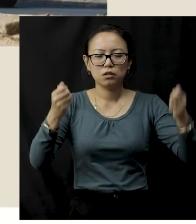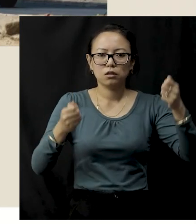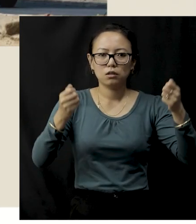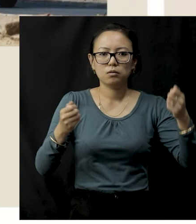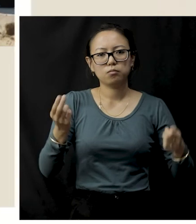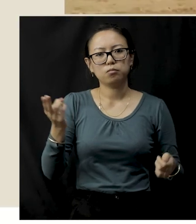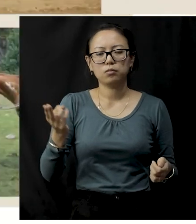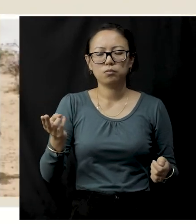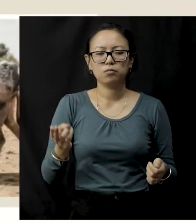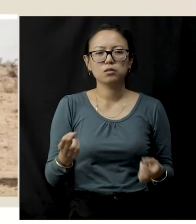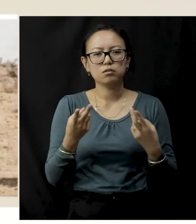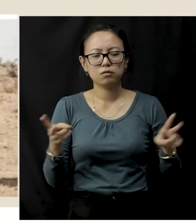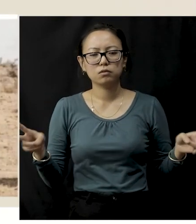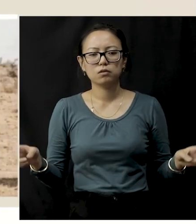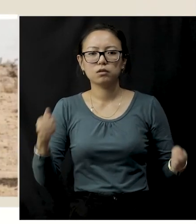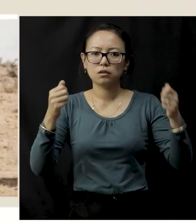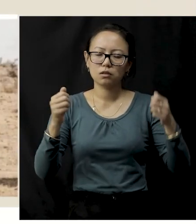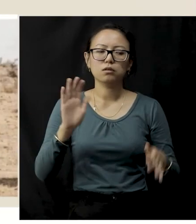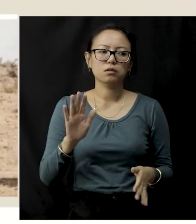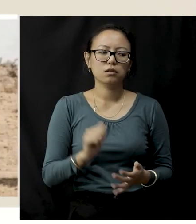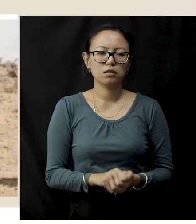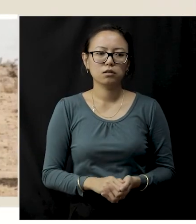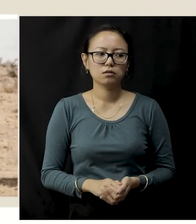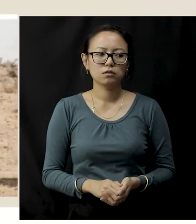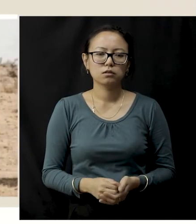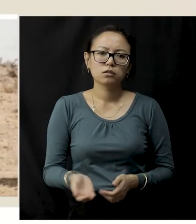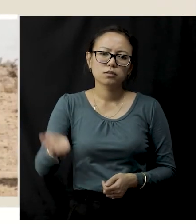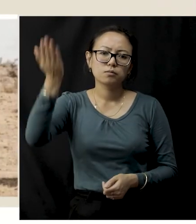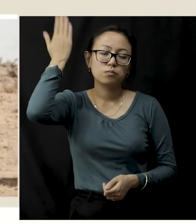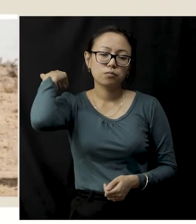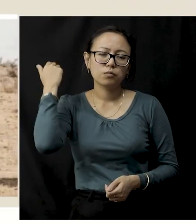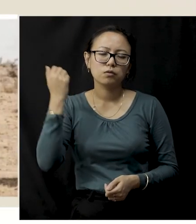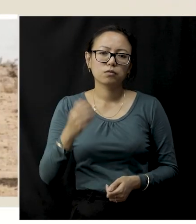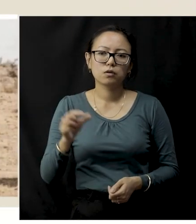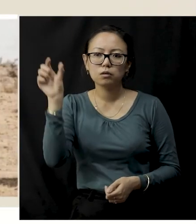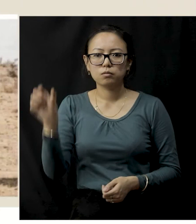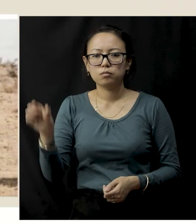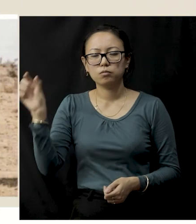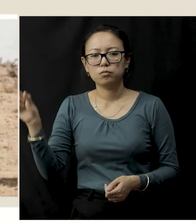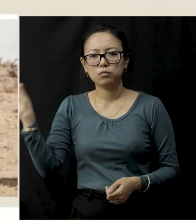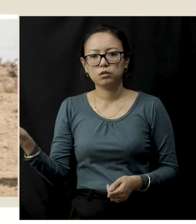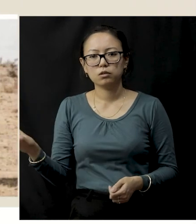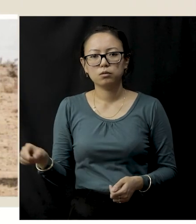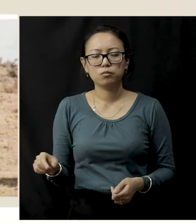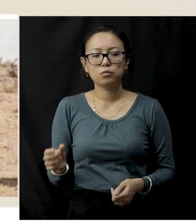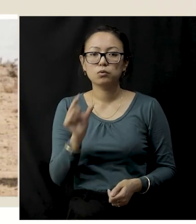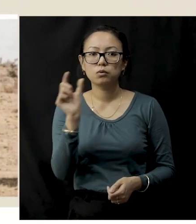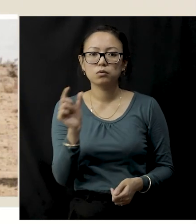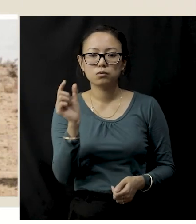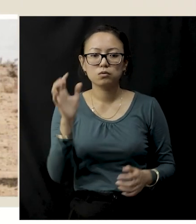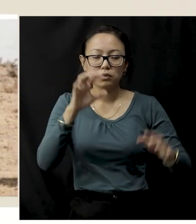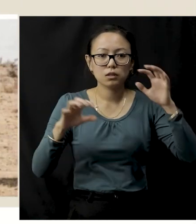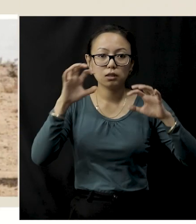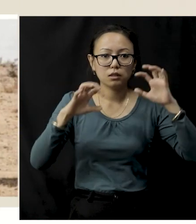very easily, all right? So earlier, people were using the animals as a means of transportation, but